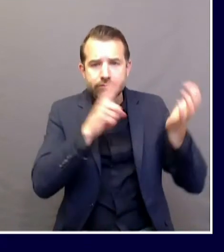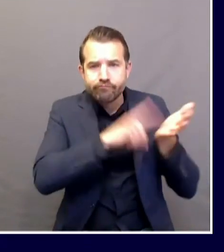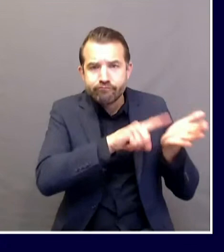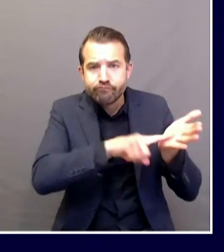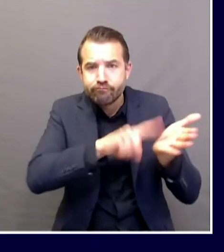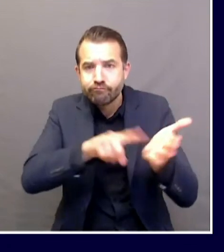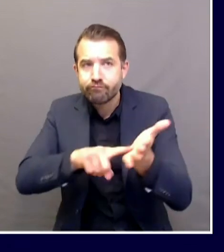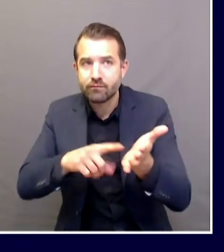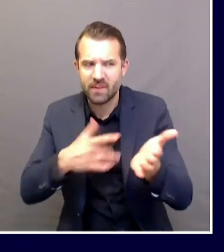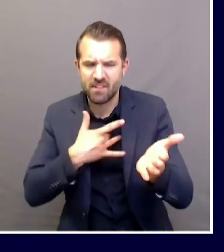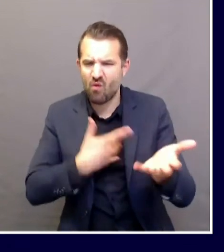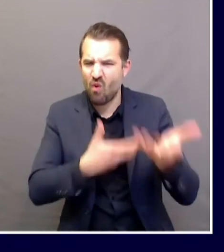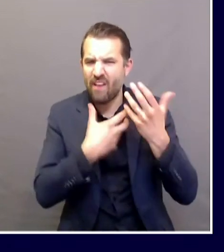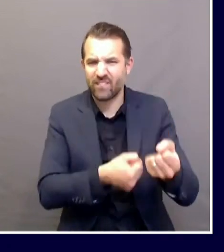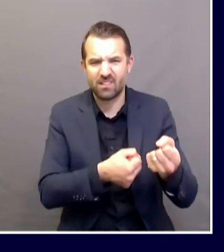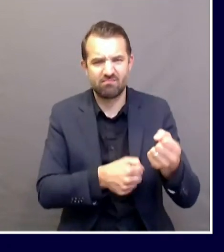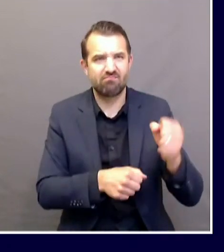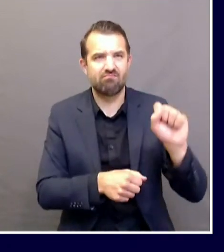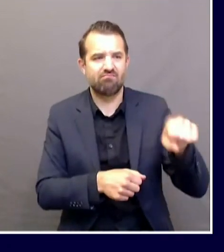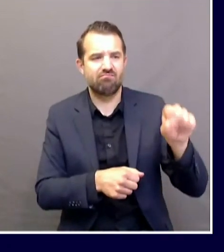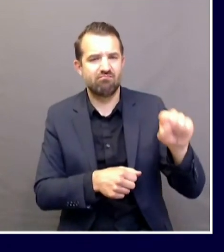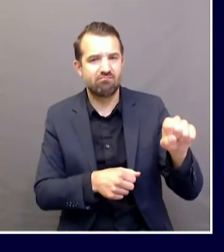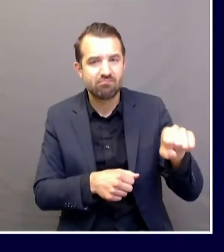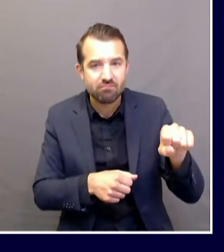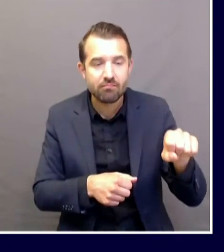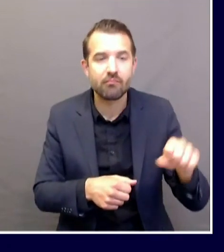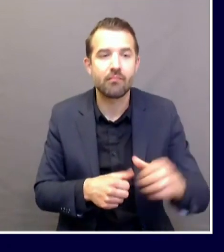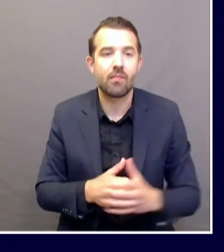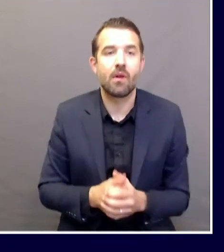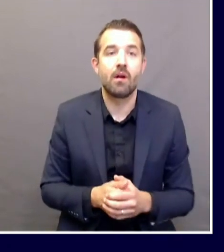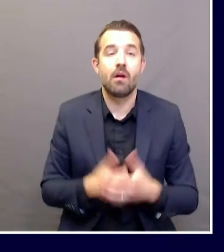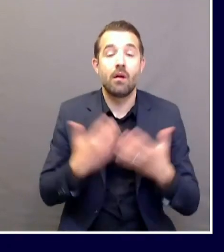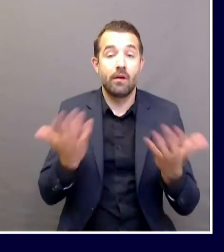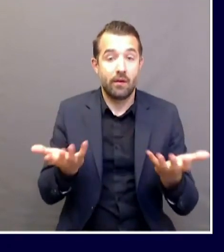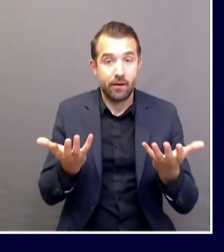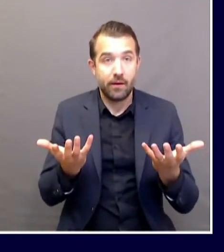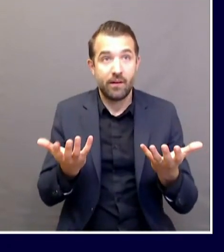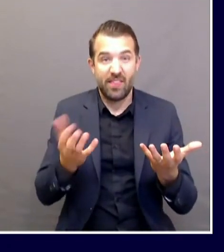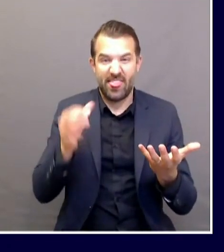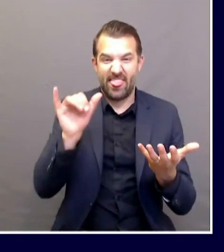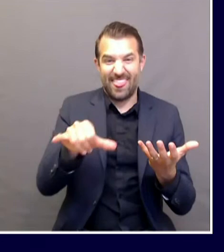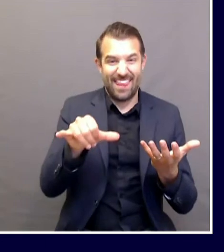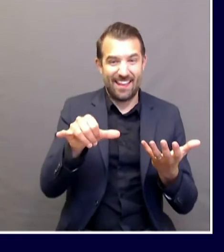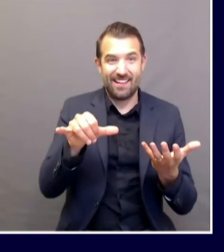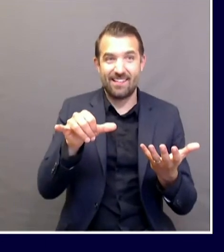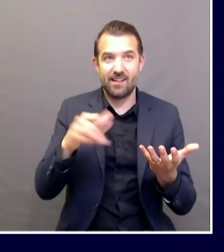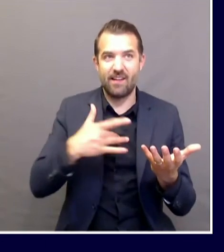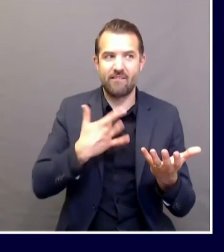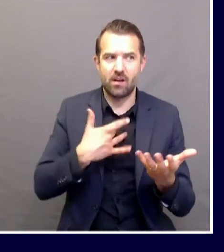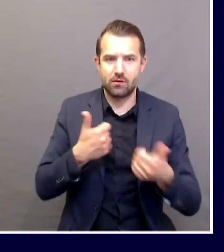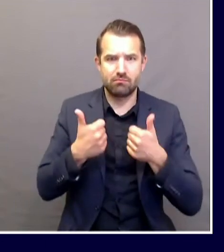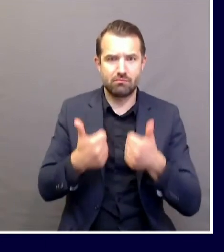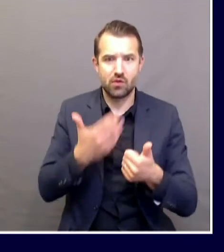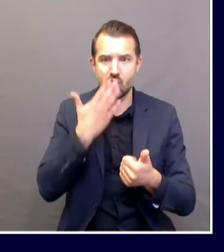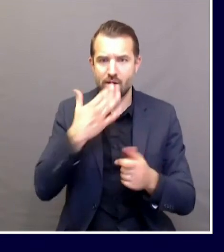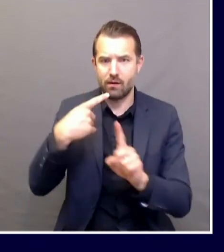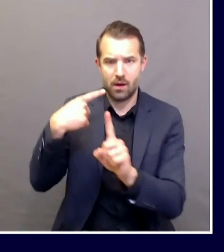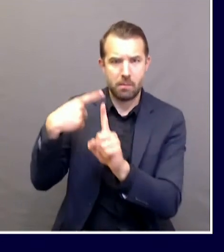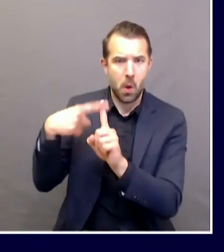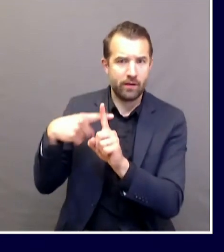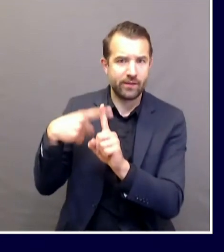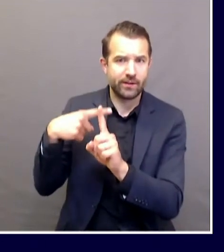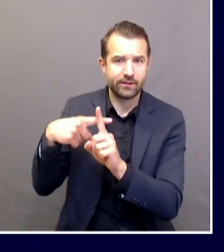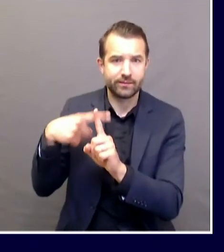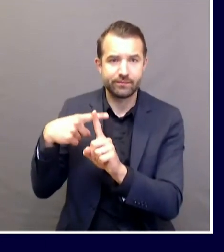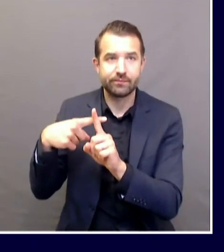what ultimately happens, but I think that early survey data suggests that, as we've done before, we talk to folks straight